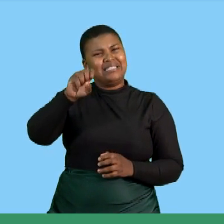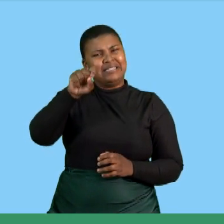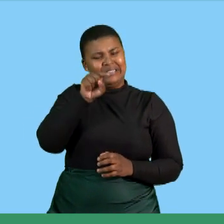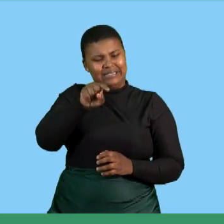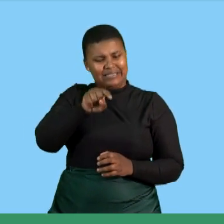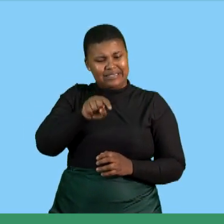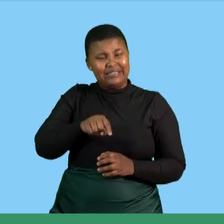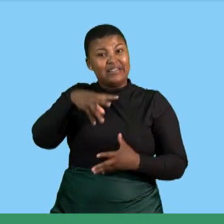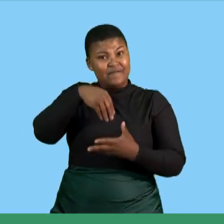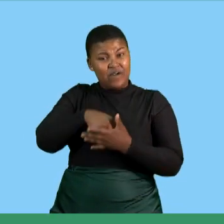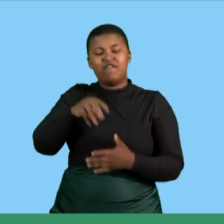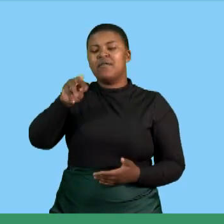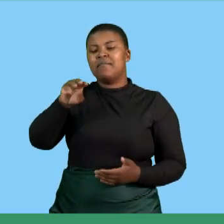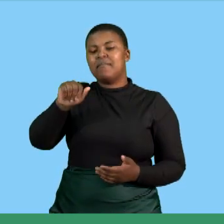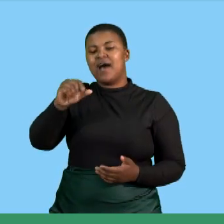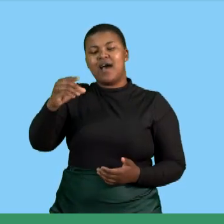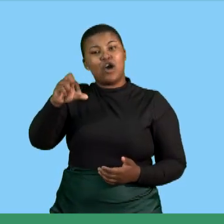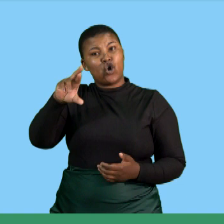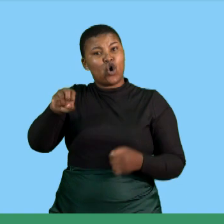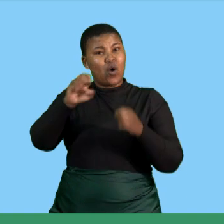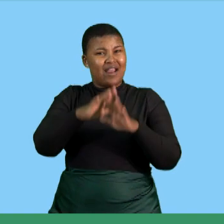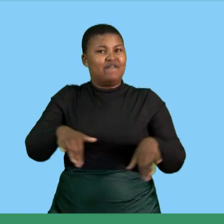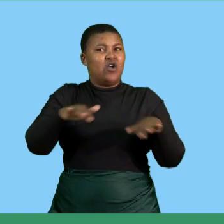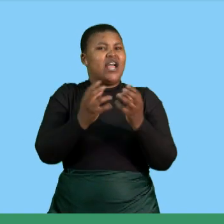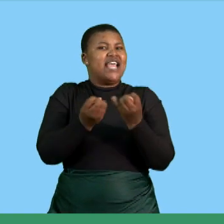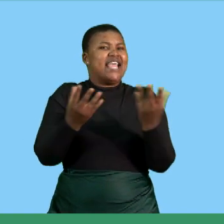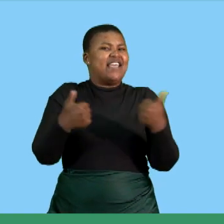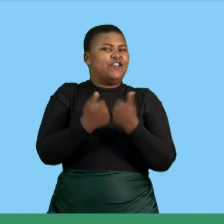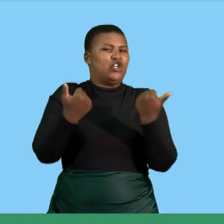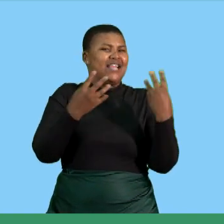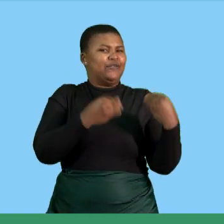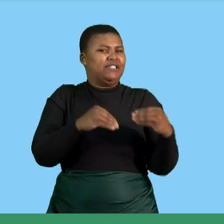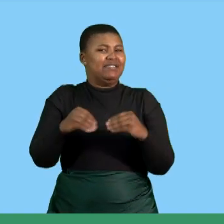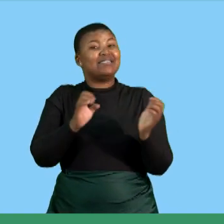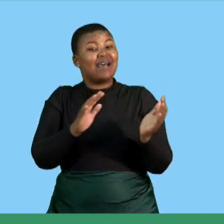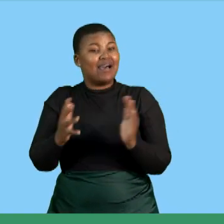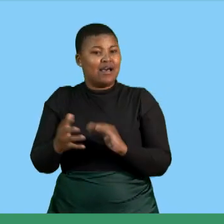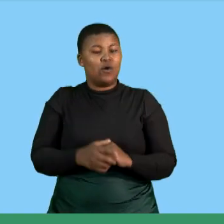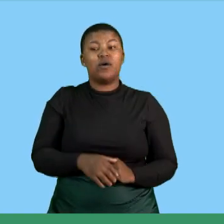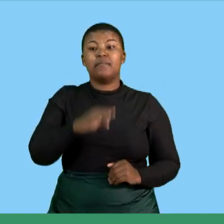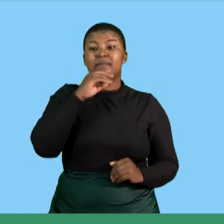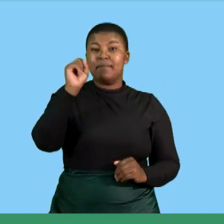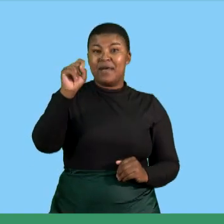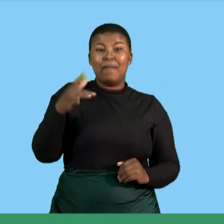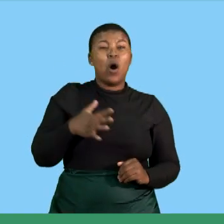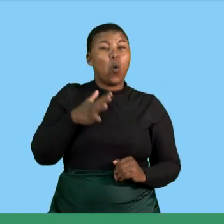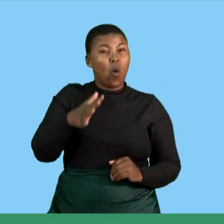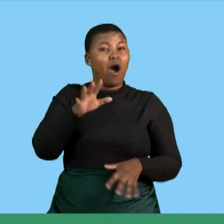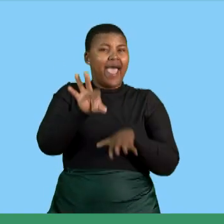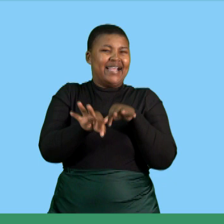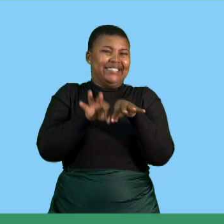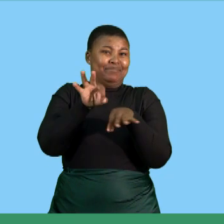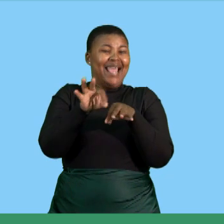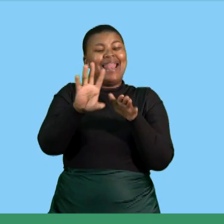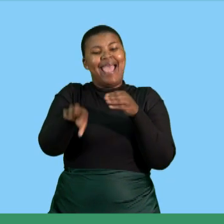macro environment may pose a challenge to the business. So they want us to discuss the challenges